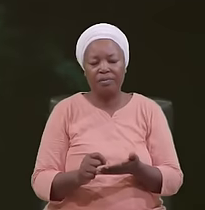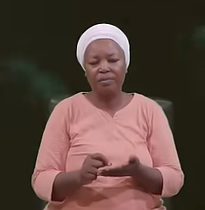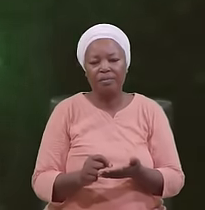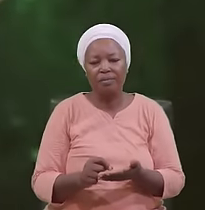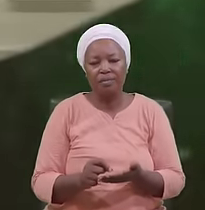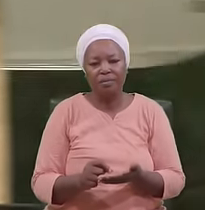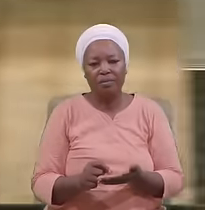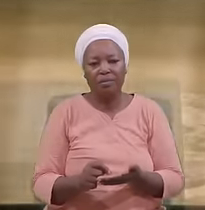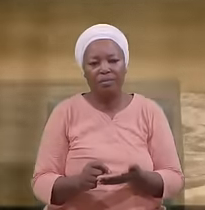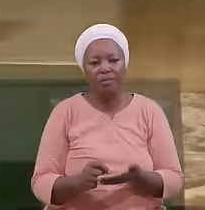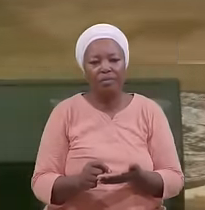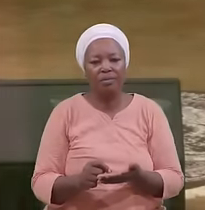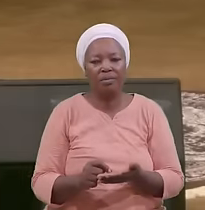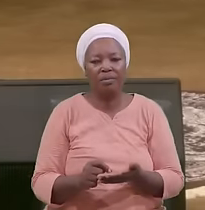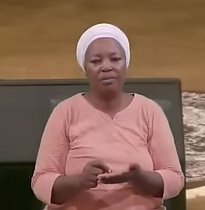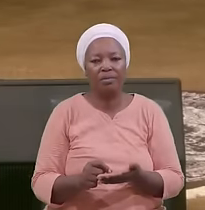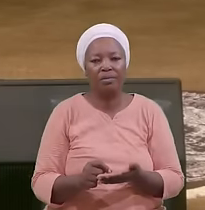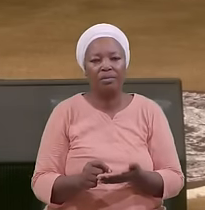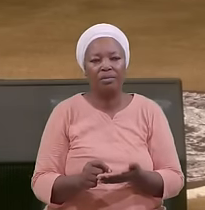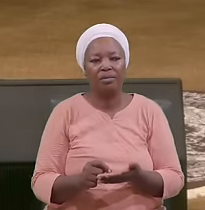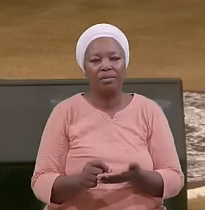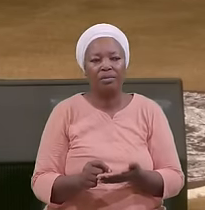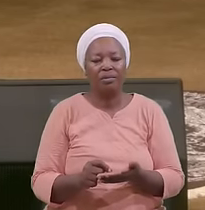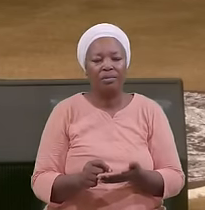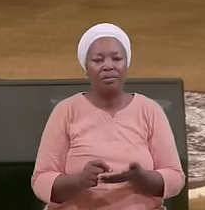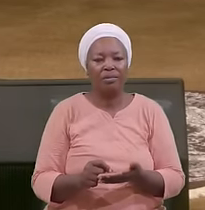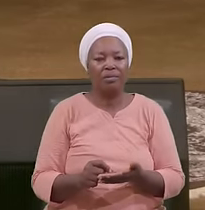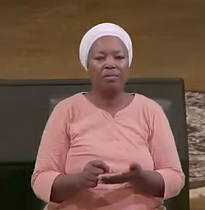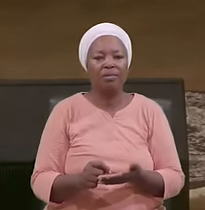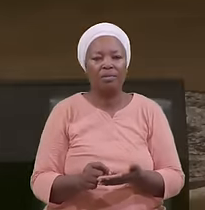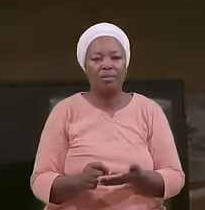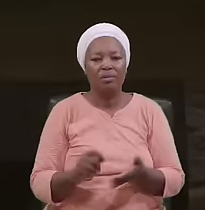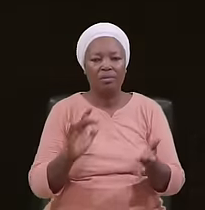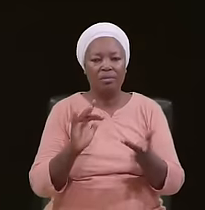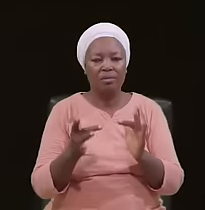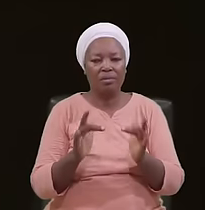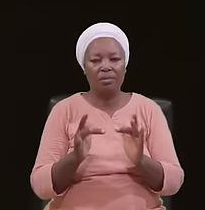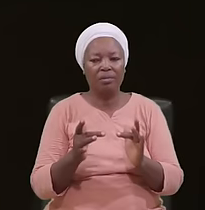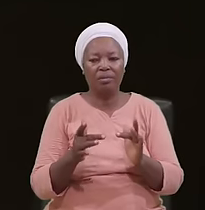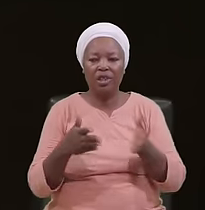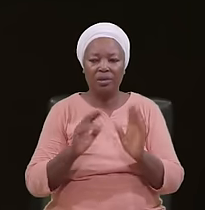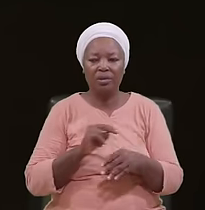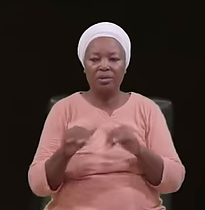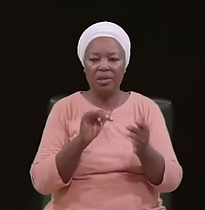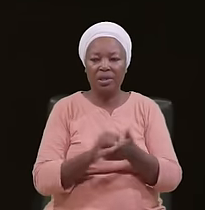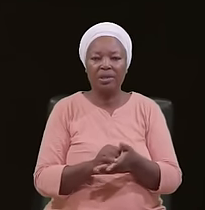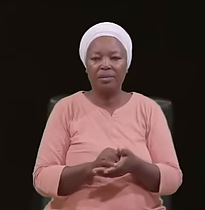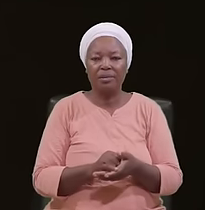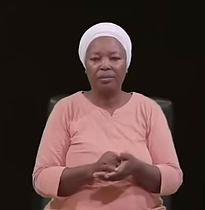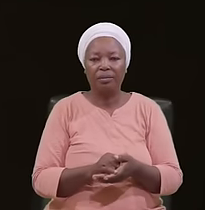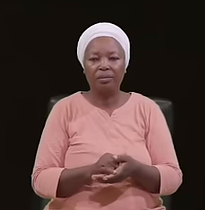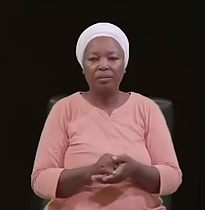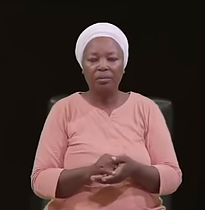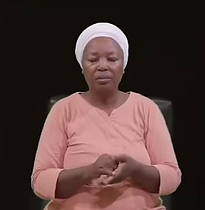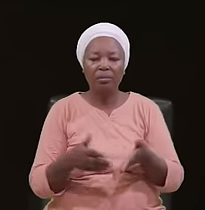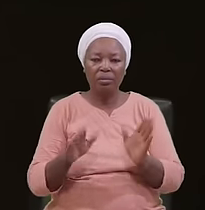And we'll follow up on them later. Online, let's do that. Every congregation, wherever you are, let's get